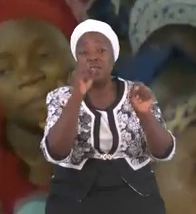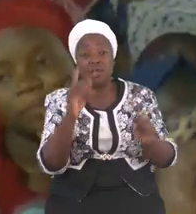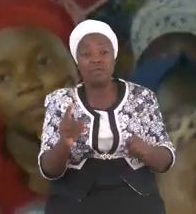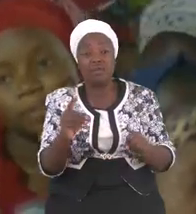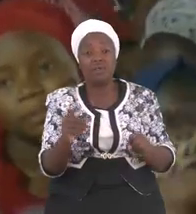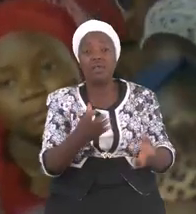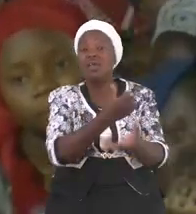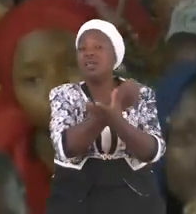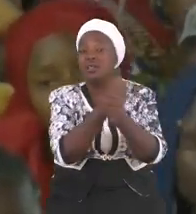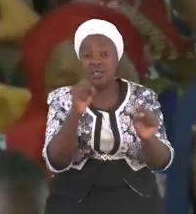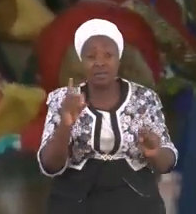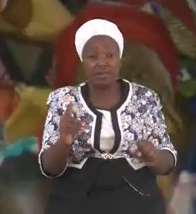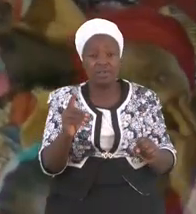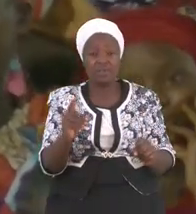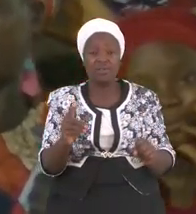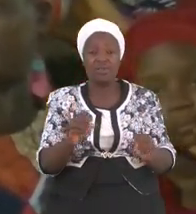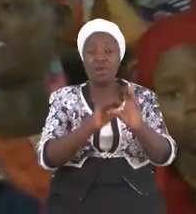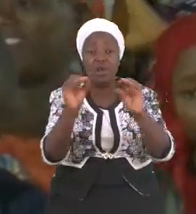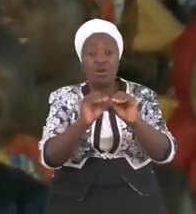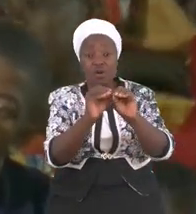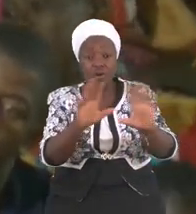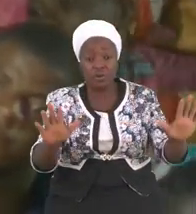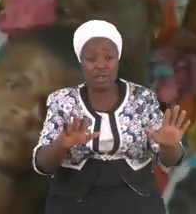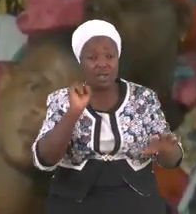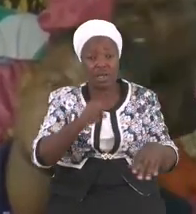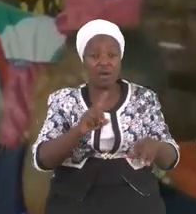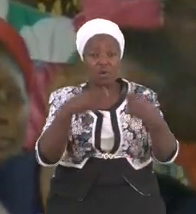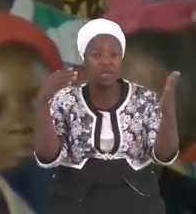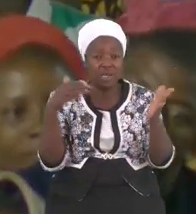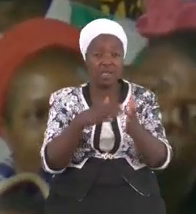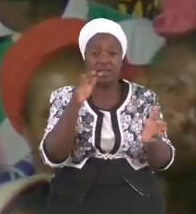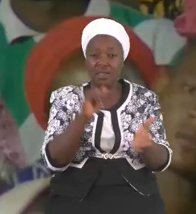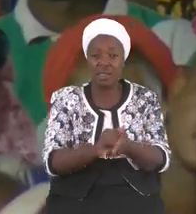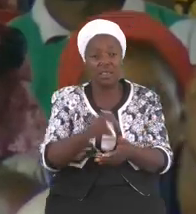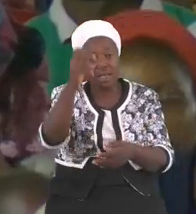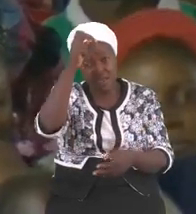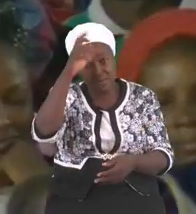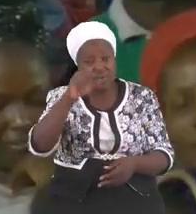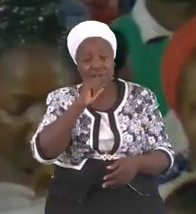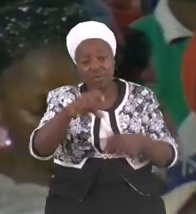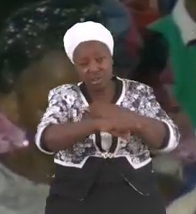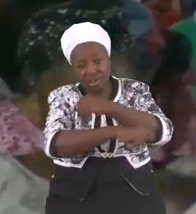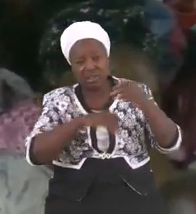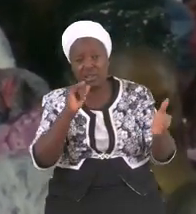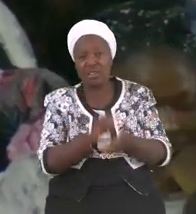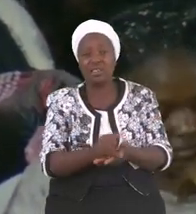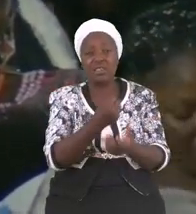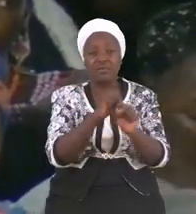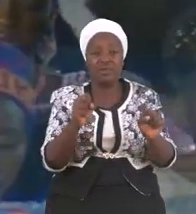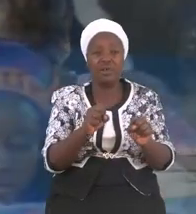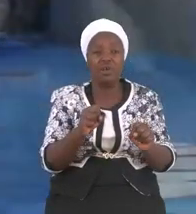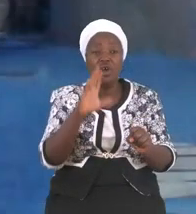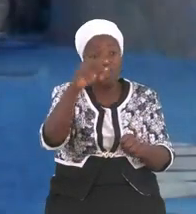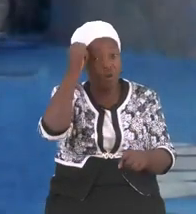Saved. Nothing can contradict that. Satan cannot steal that salvation. Your thoughts